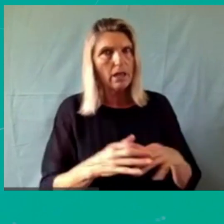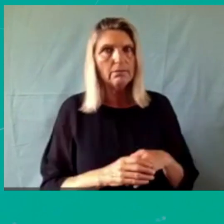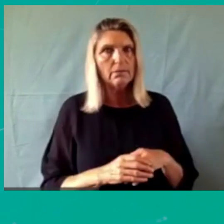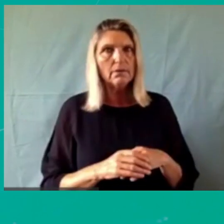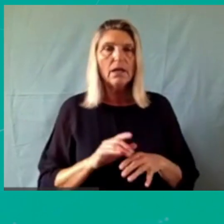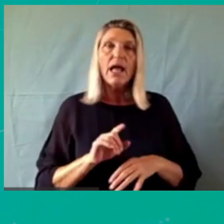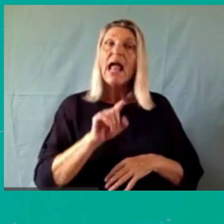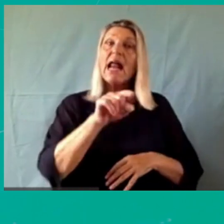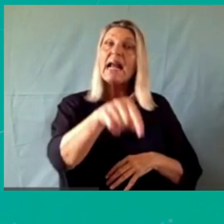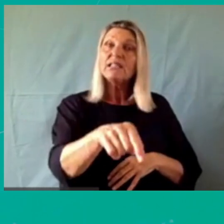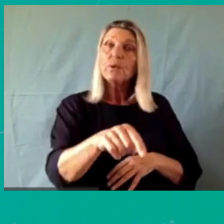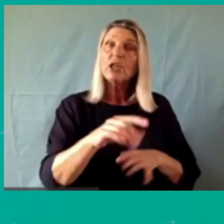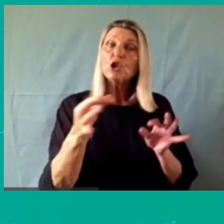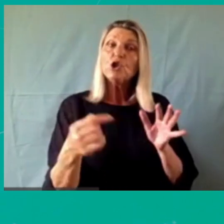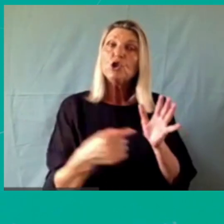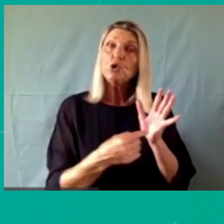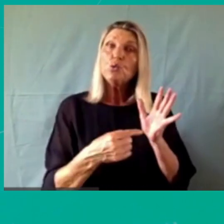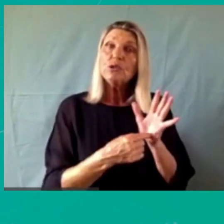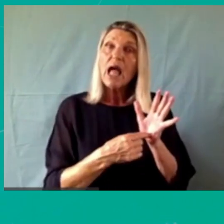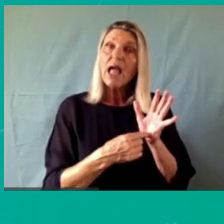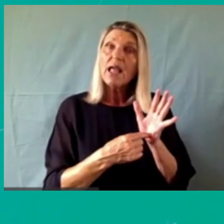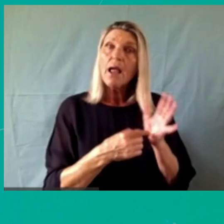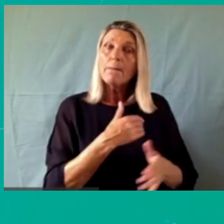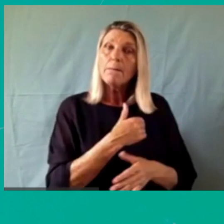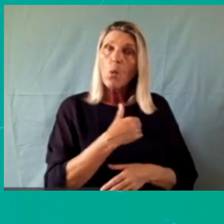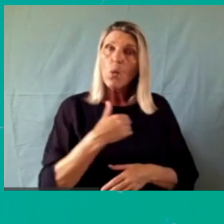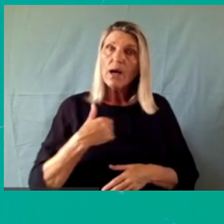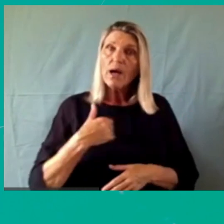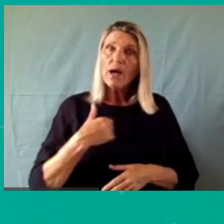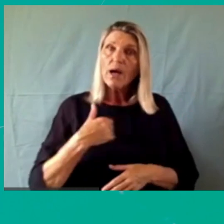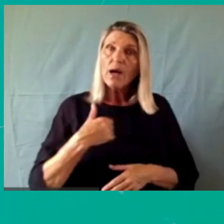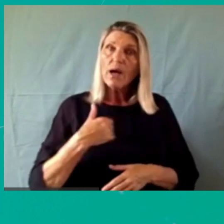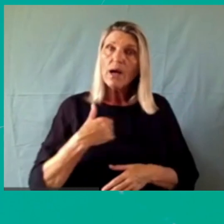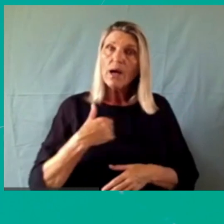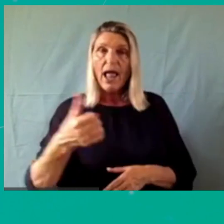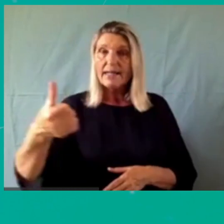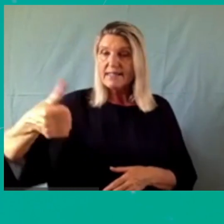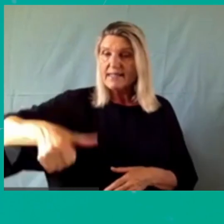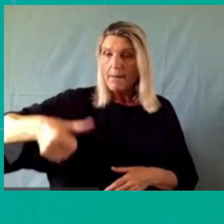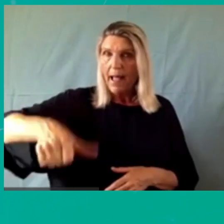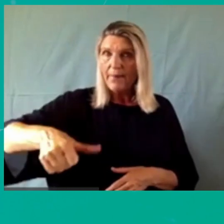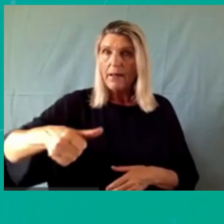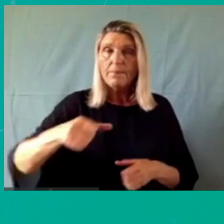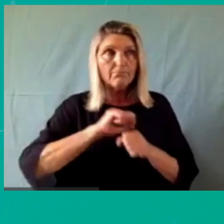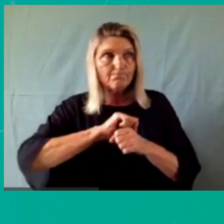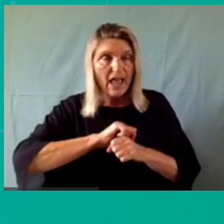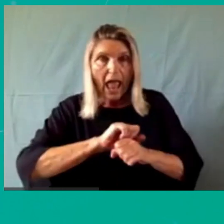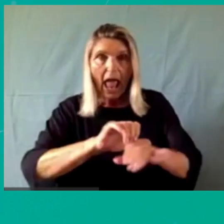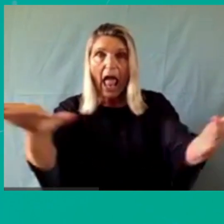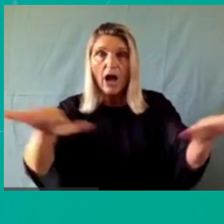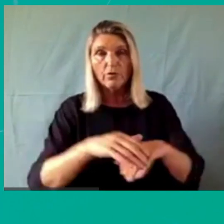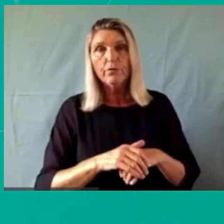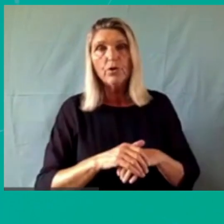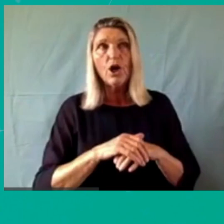fact, 8 a.m. at Te Papa, but streamed for the nation, for the whole country, I will be launching the